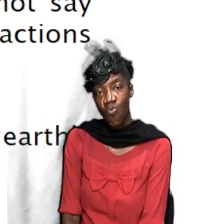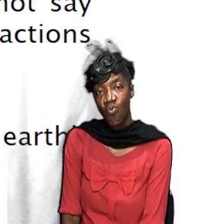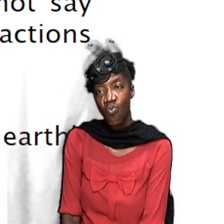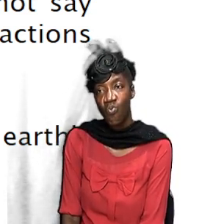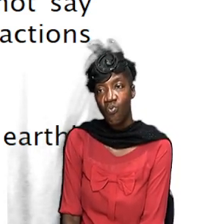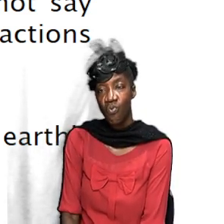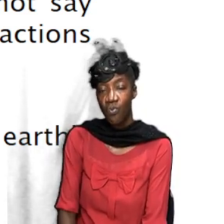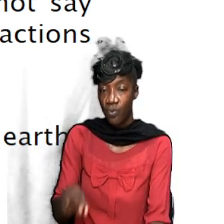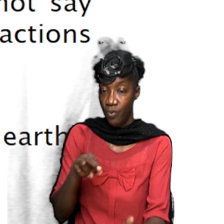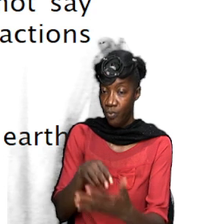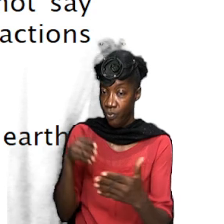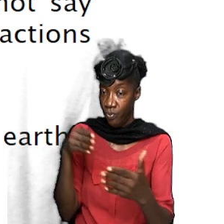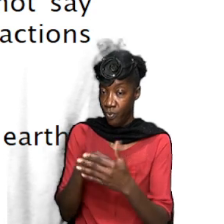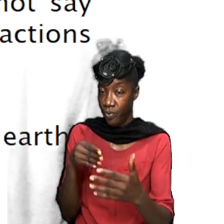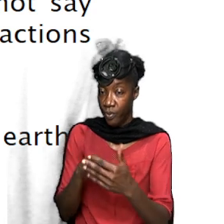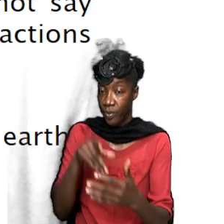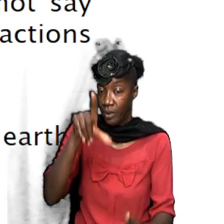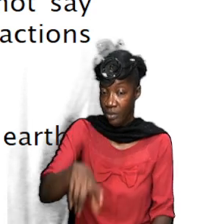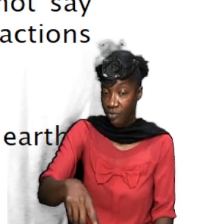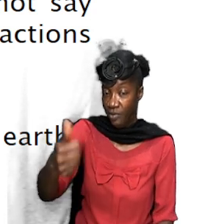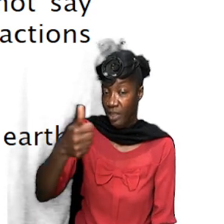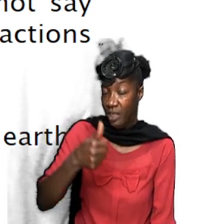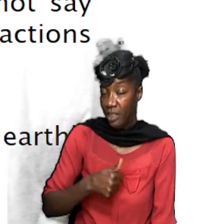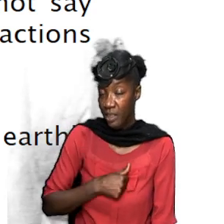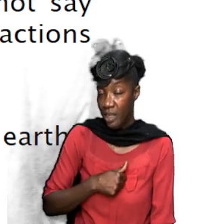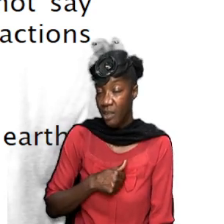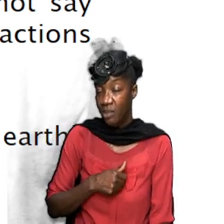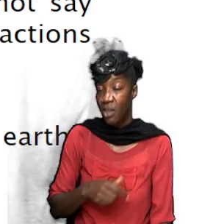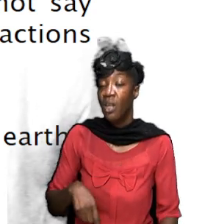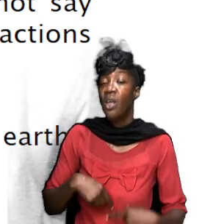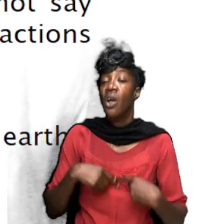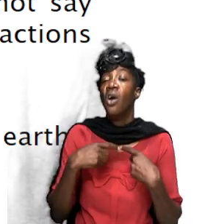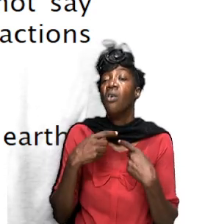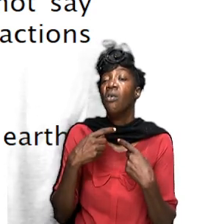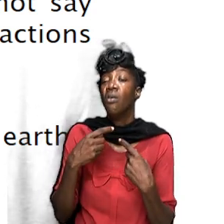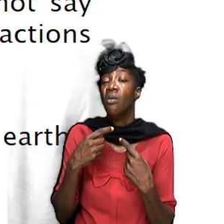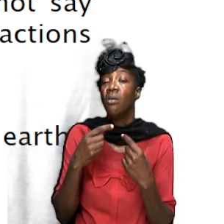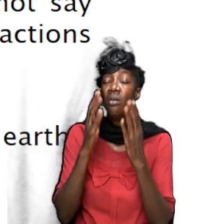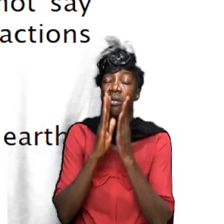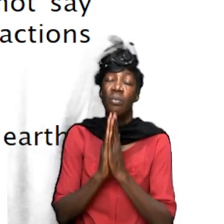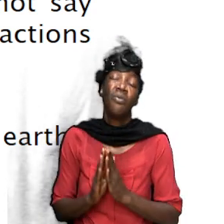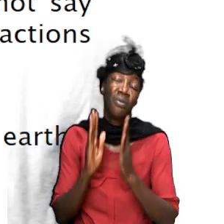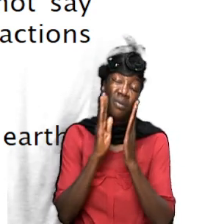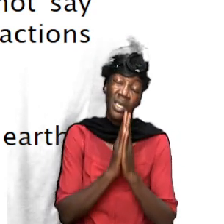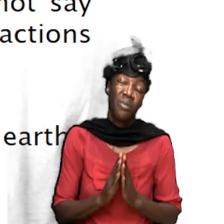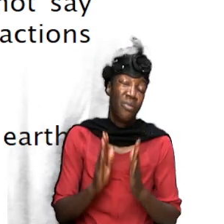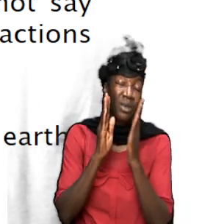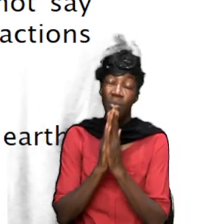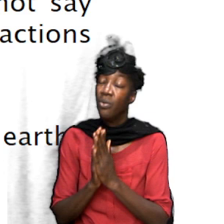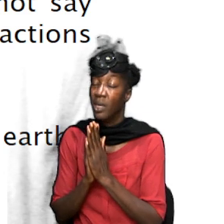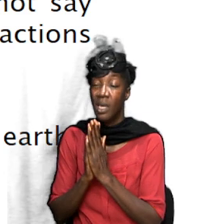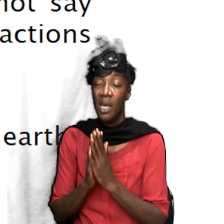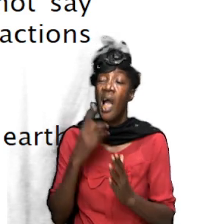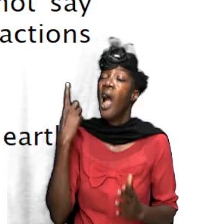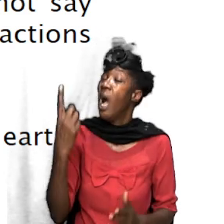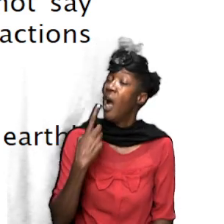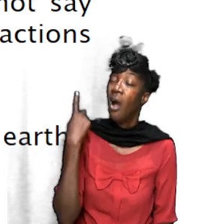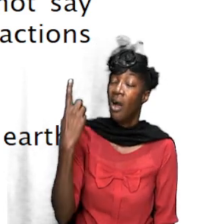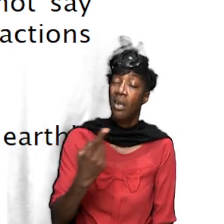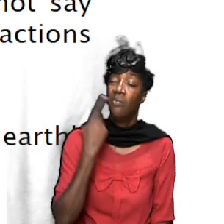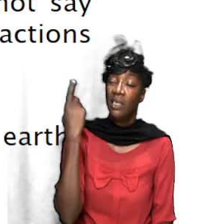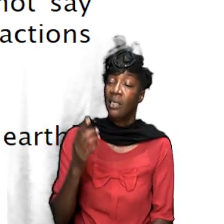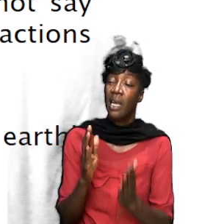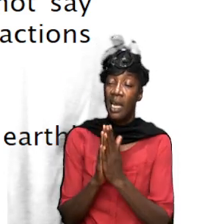Let me repeat that. If we find ourselves when we go before God, when we go in communion with God, and all we can ask